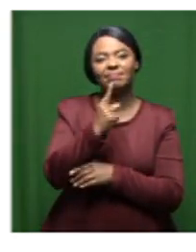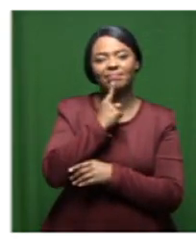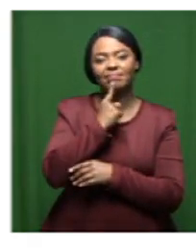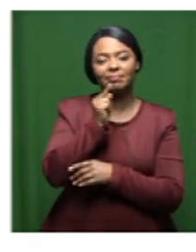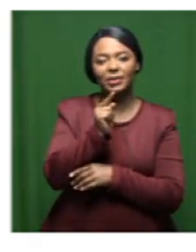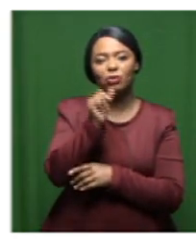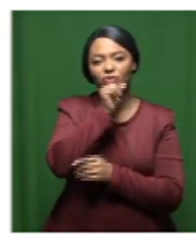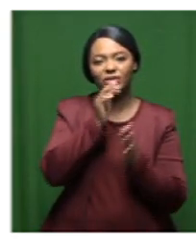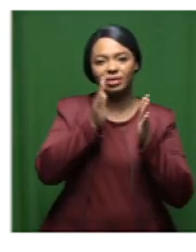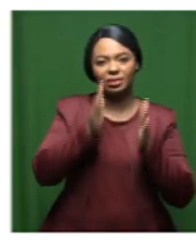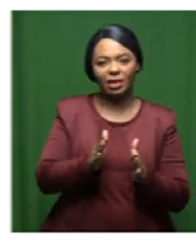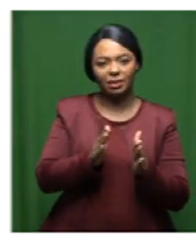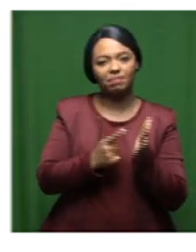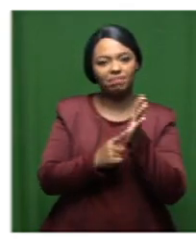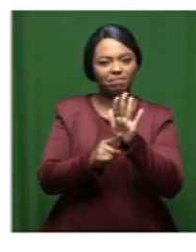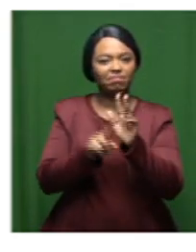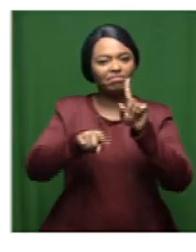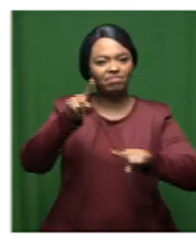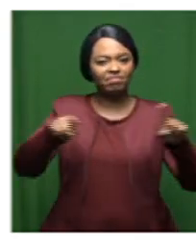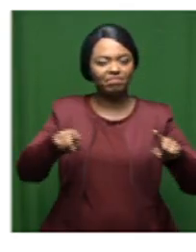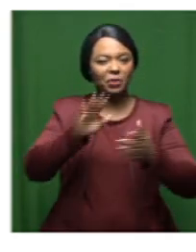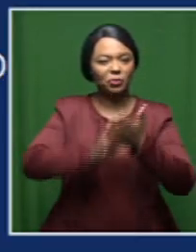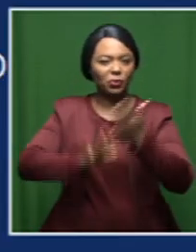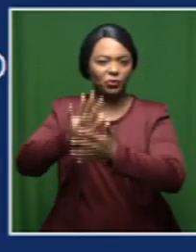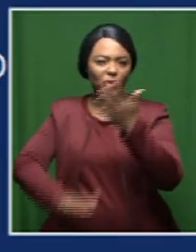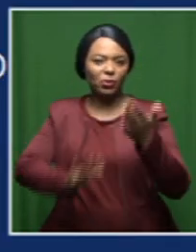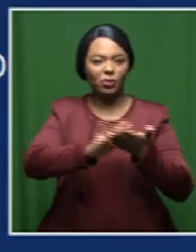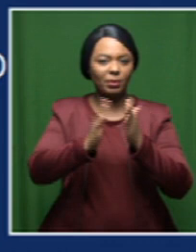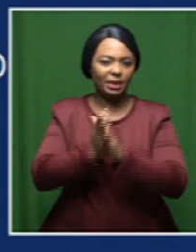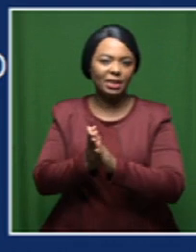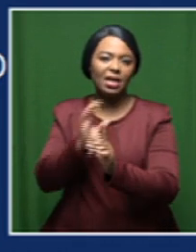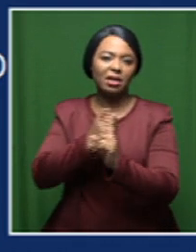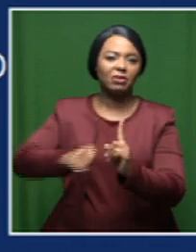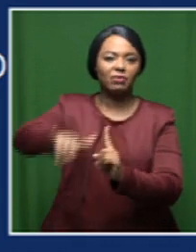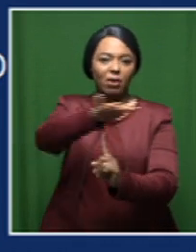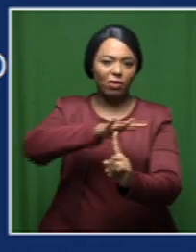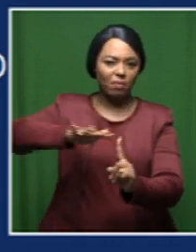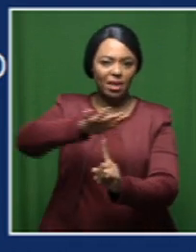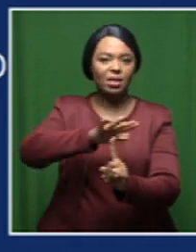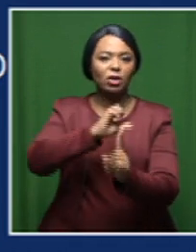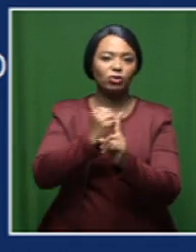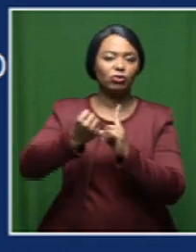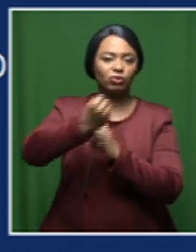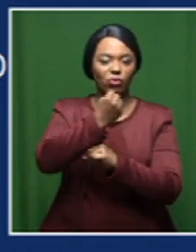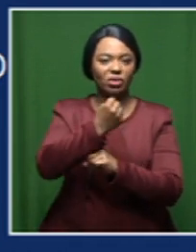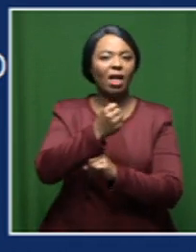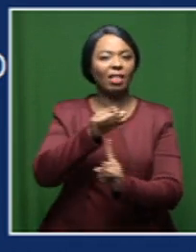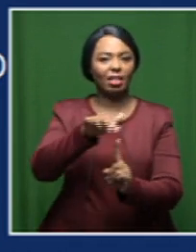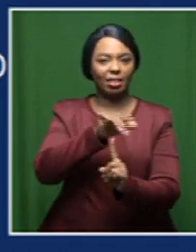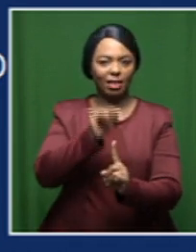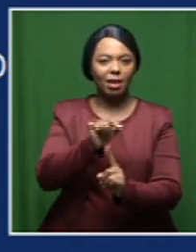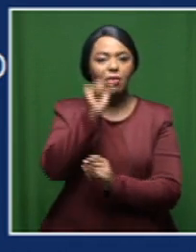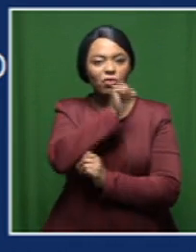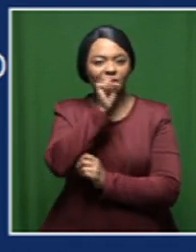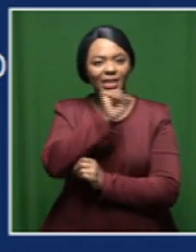3,000 musicians plying their trade in different genres, communities and geographical and social settings. That's the Music